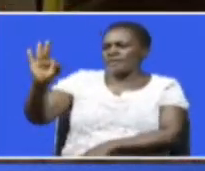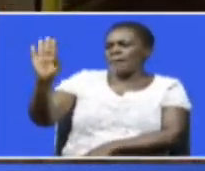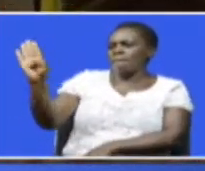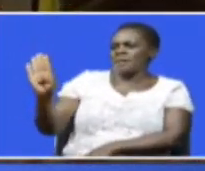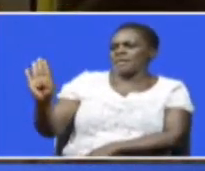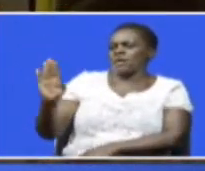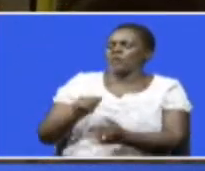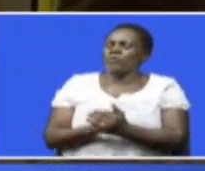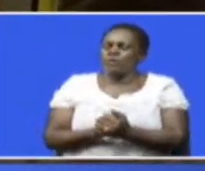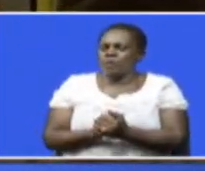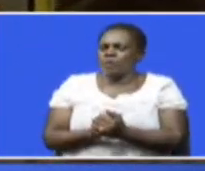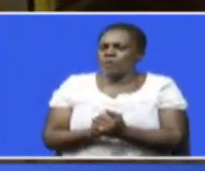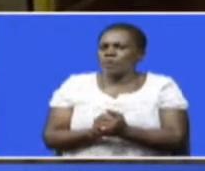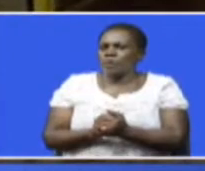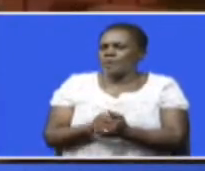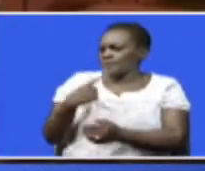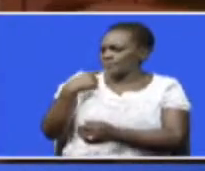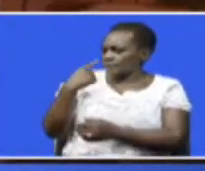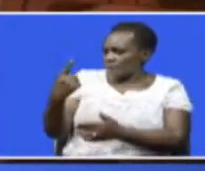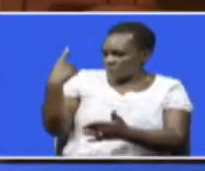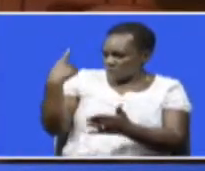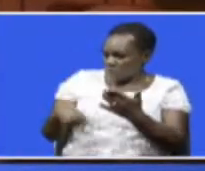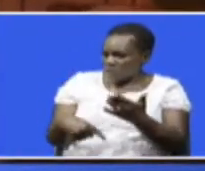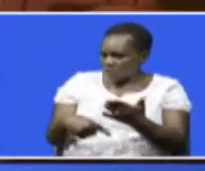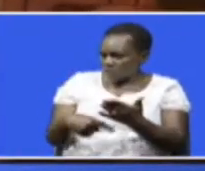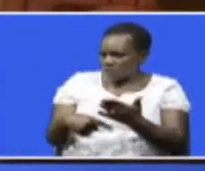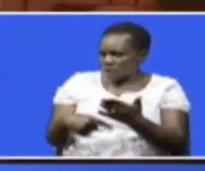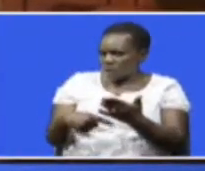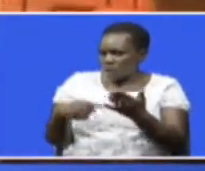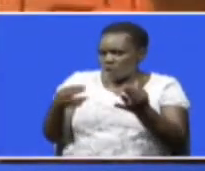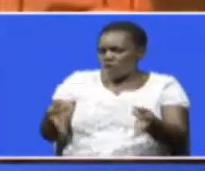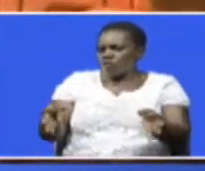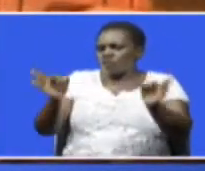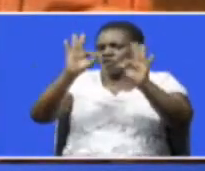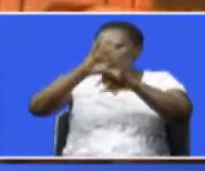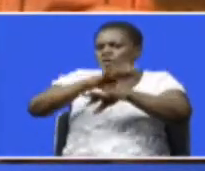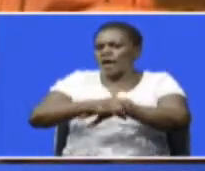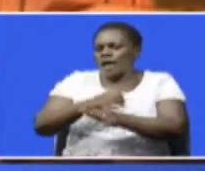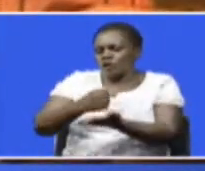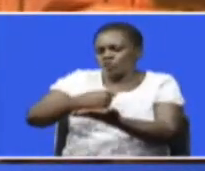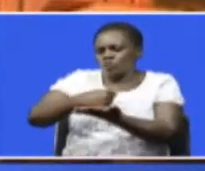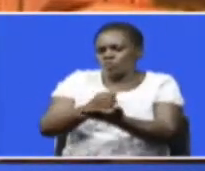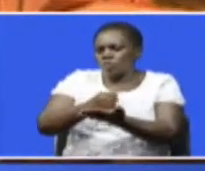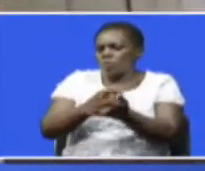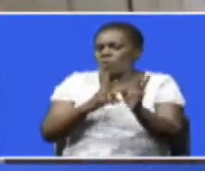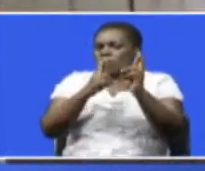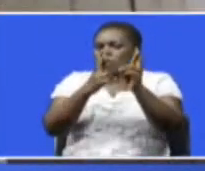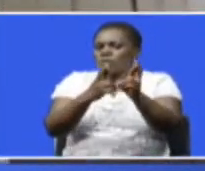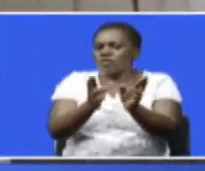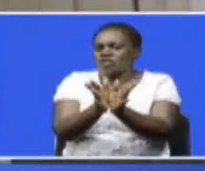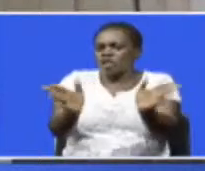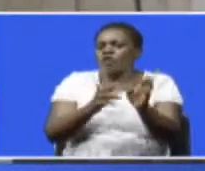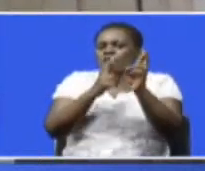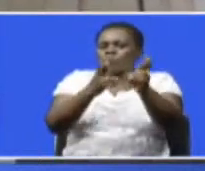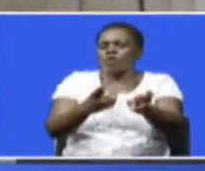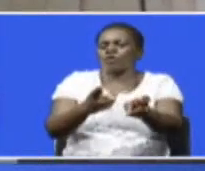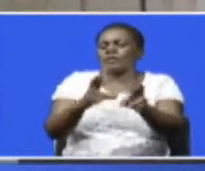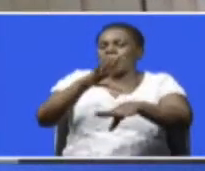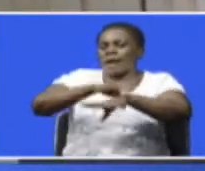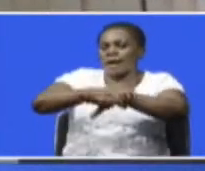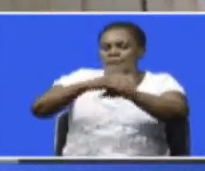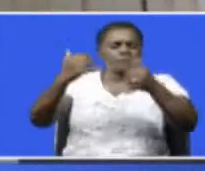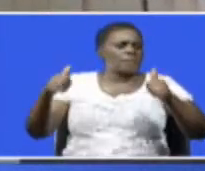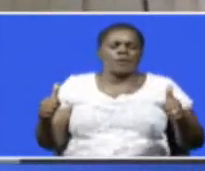billion shillings. Noordin Haji says he's yet to formally receive the Auditor General's report.